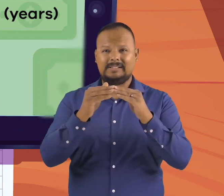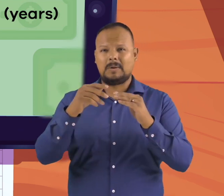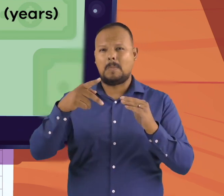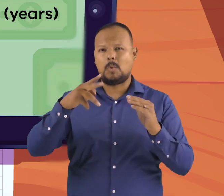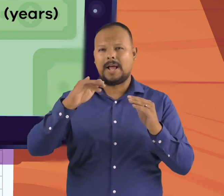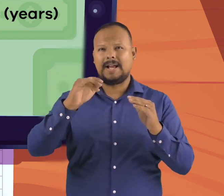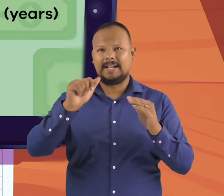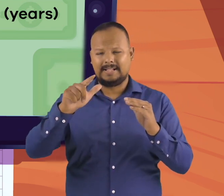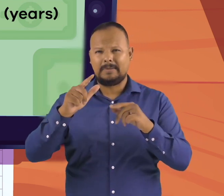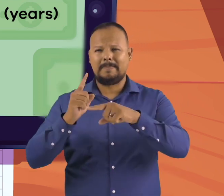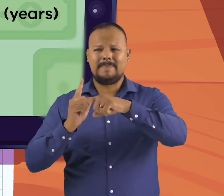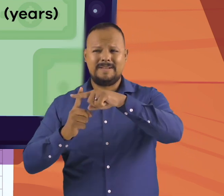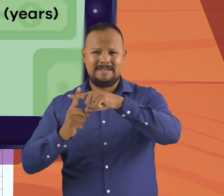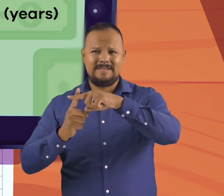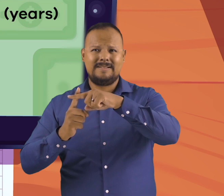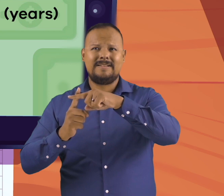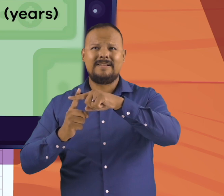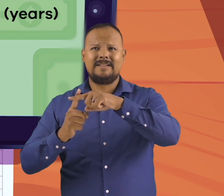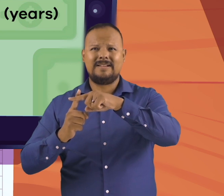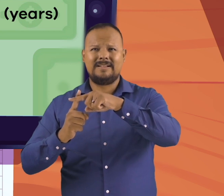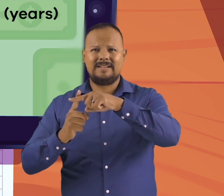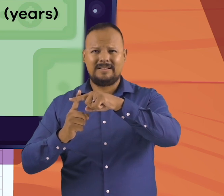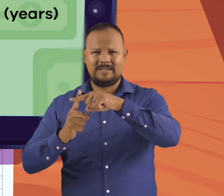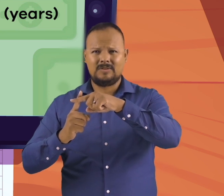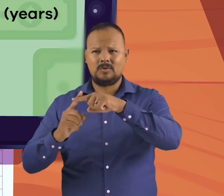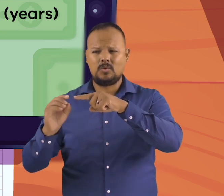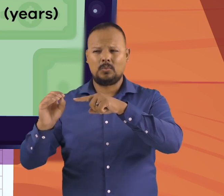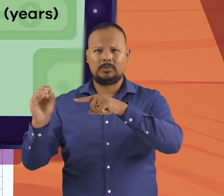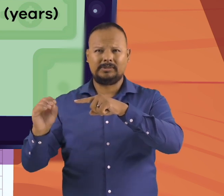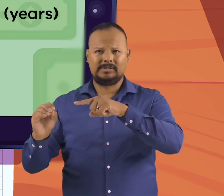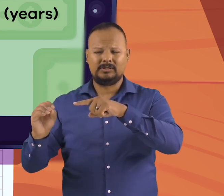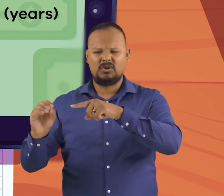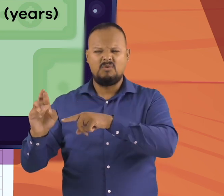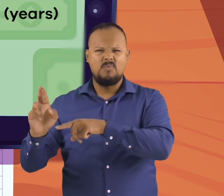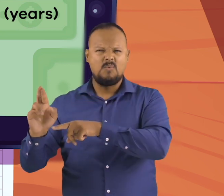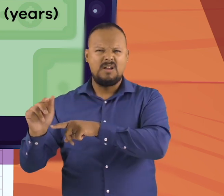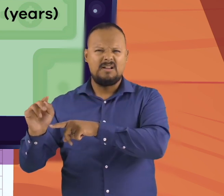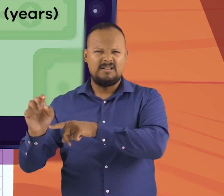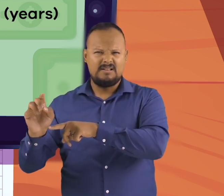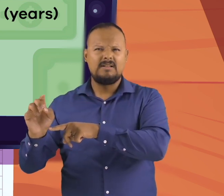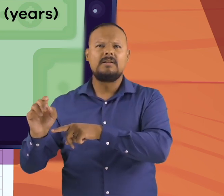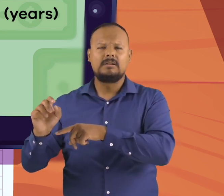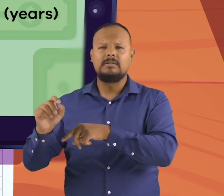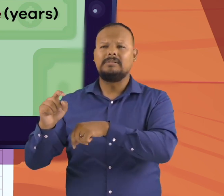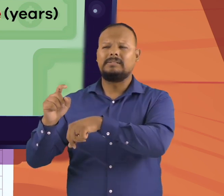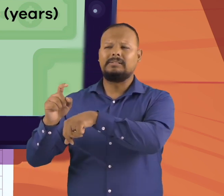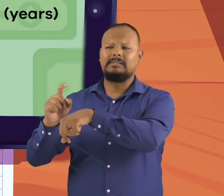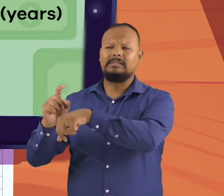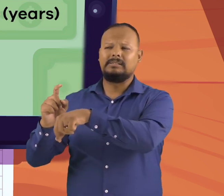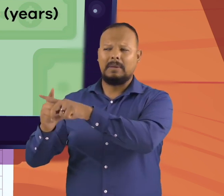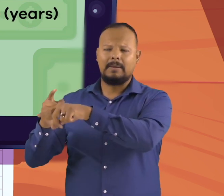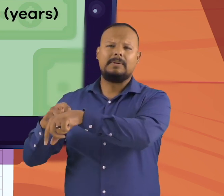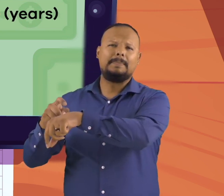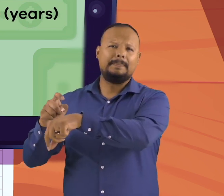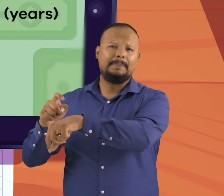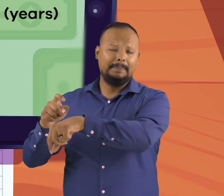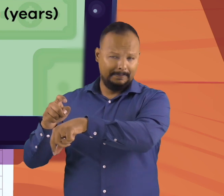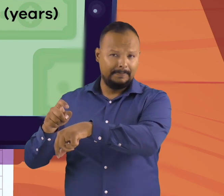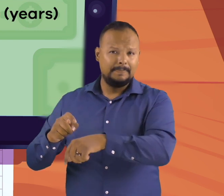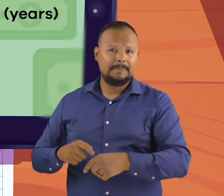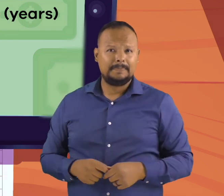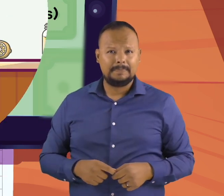equals principal multiplied by rate multiplied by time in years.